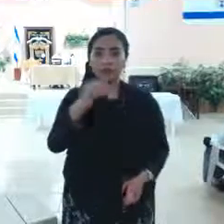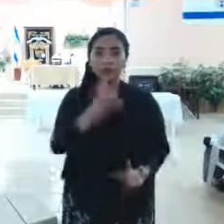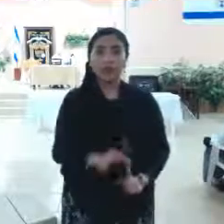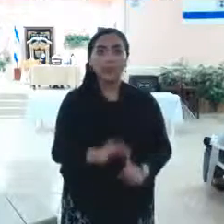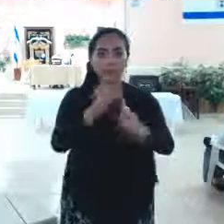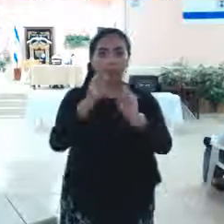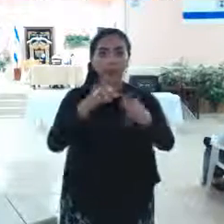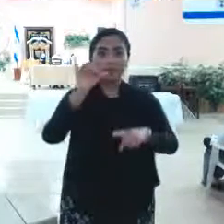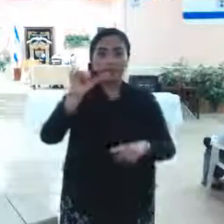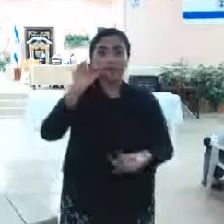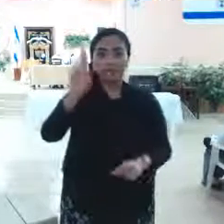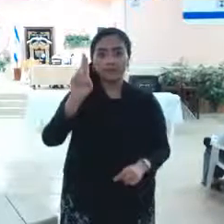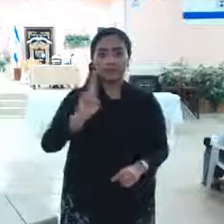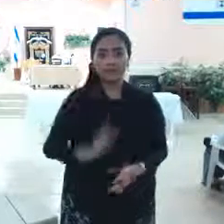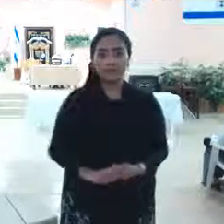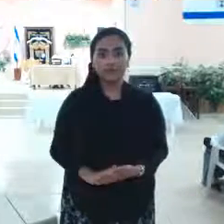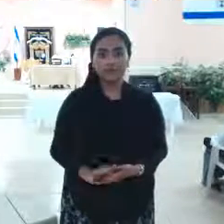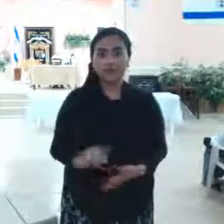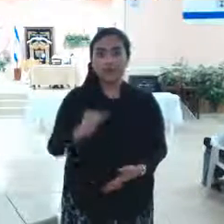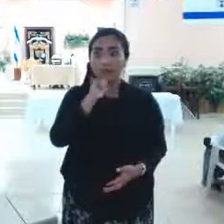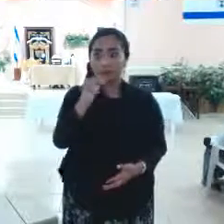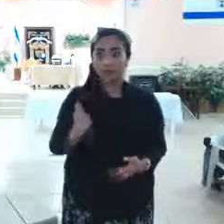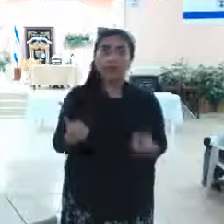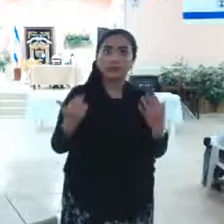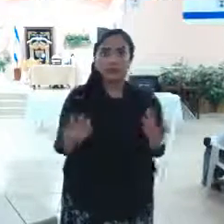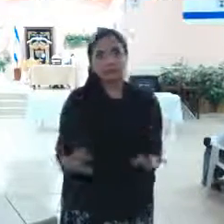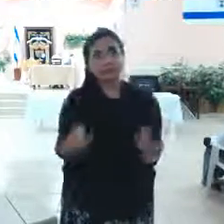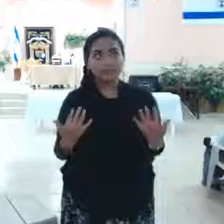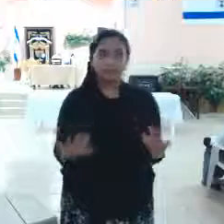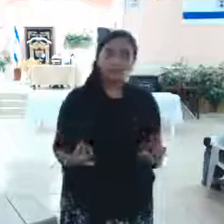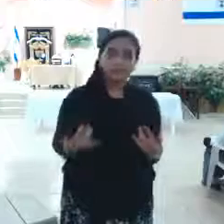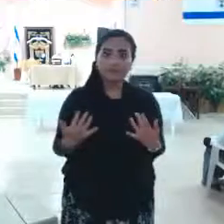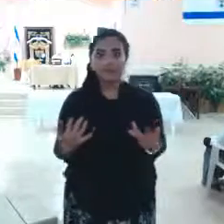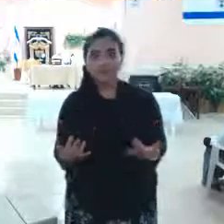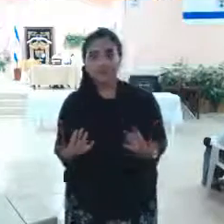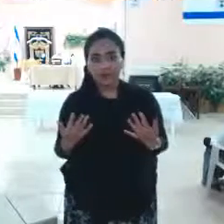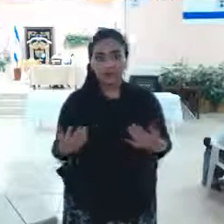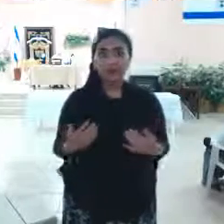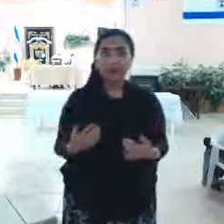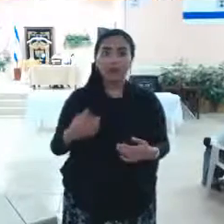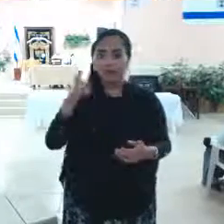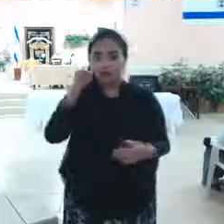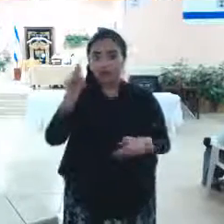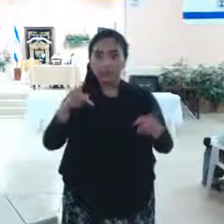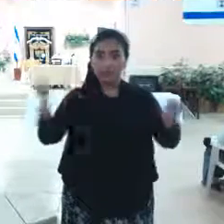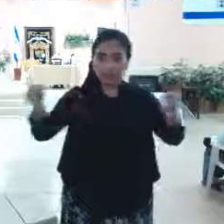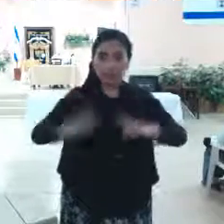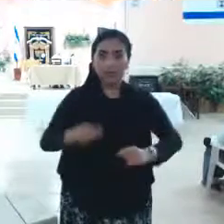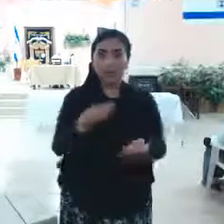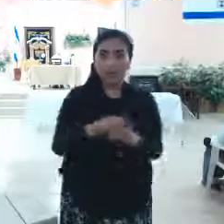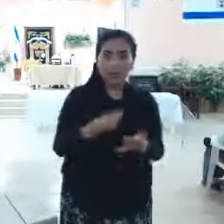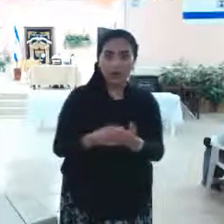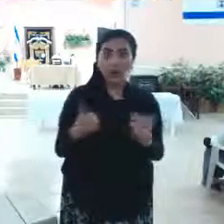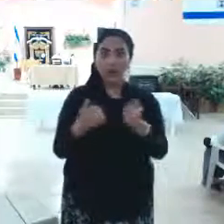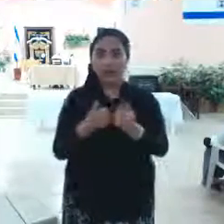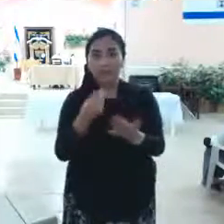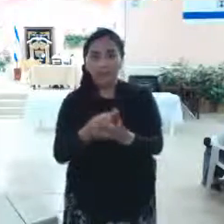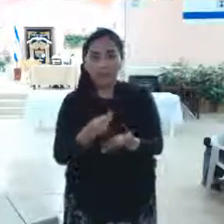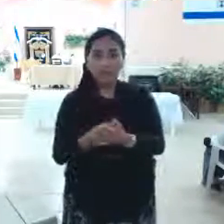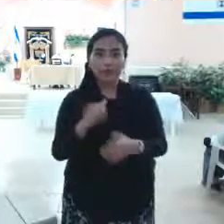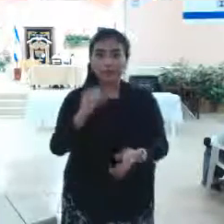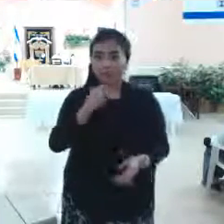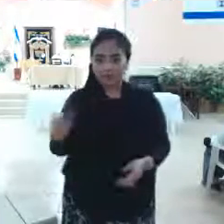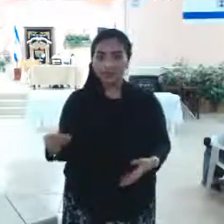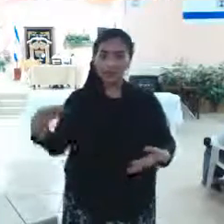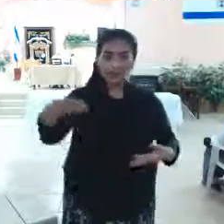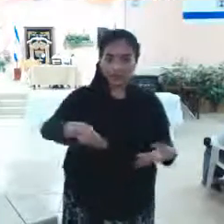and choosing of Yahweh does. He's not waiting to take